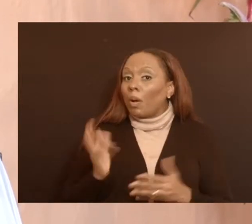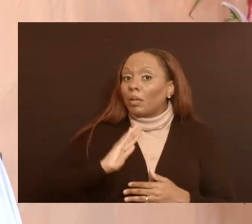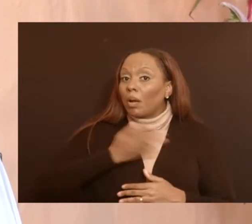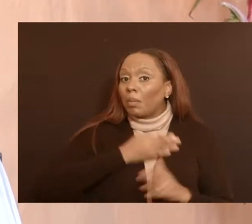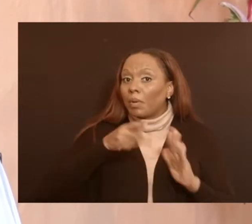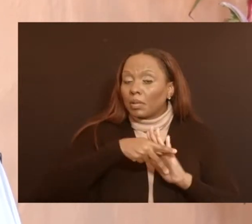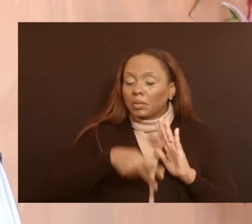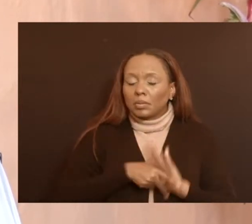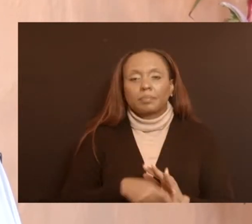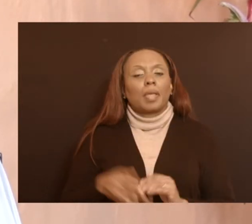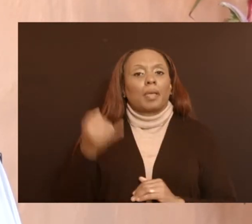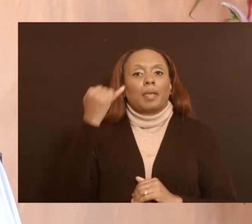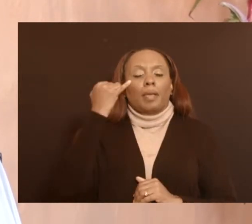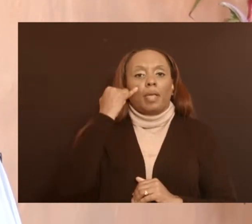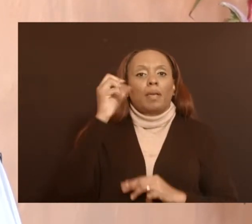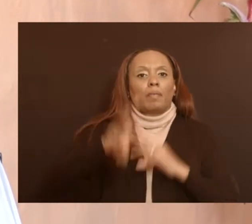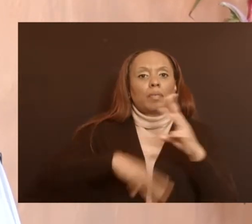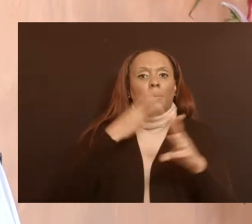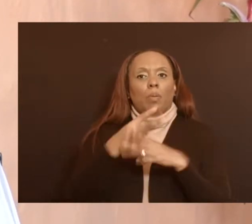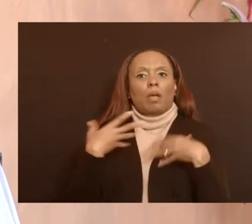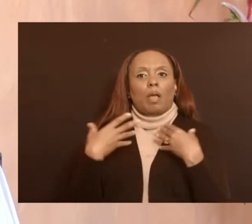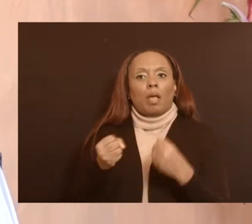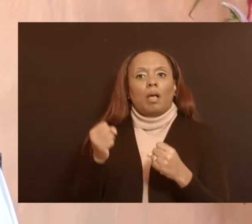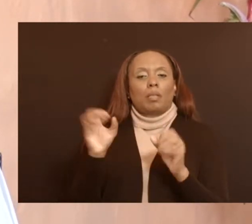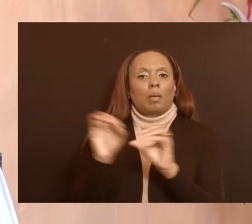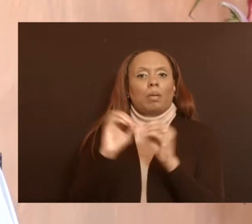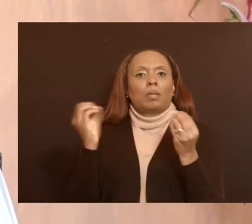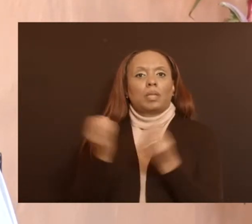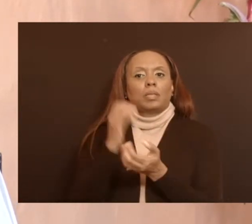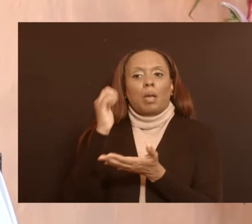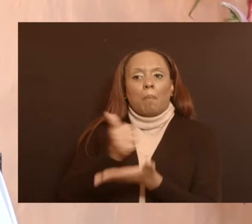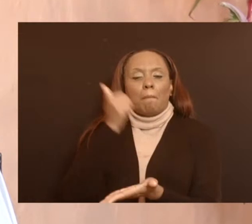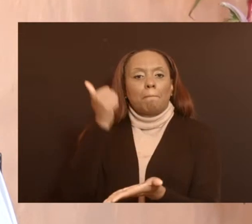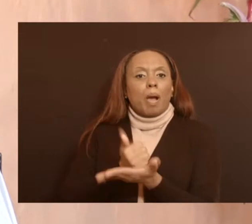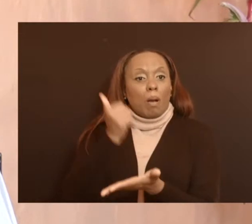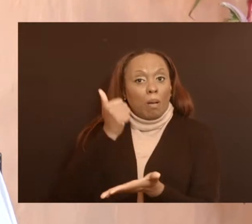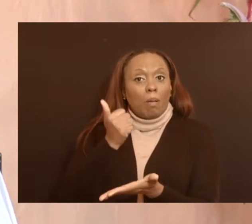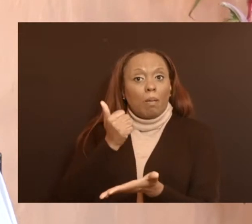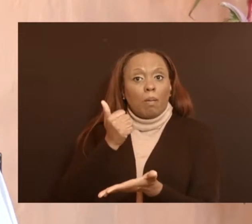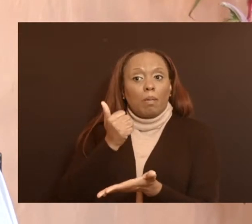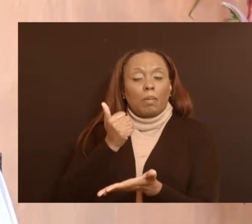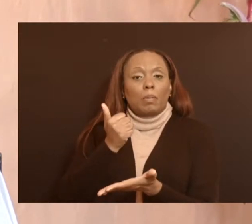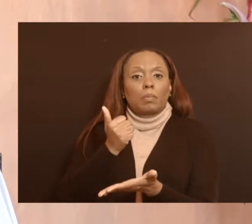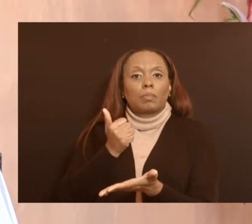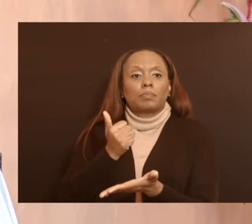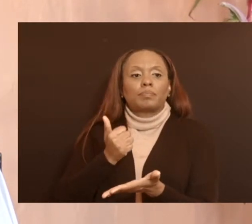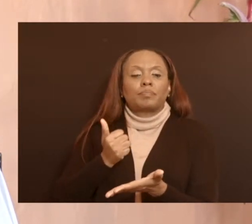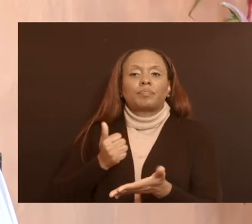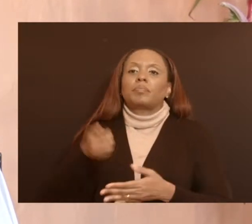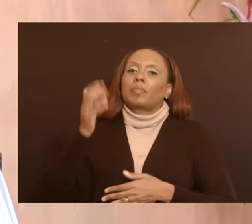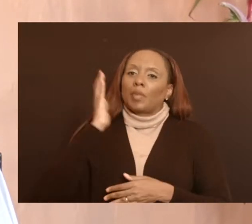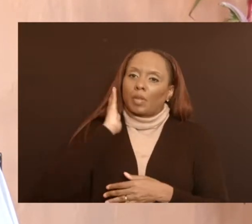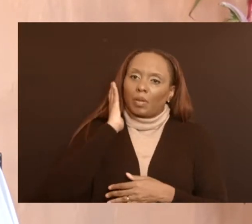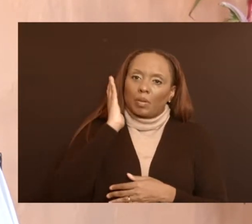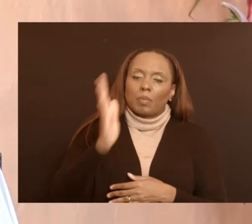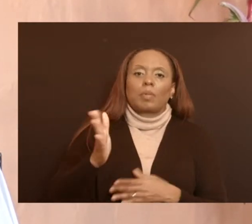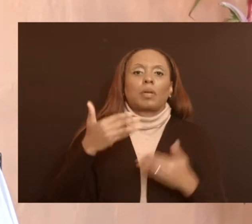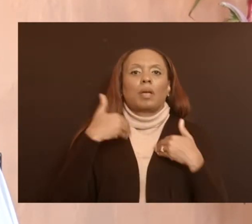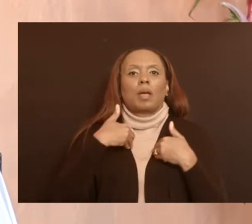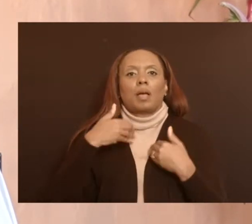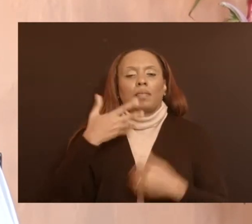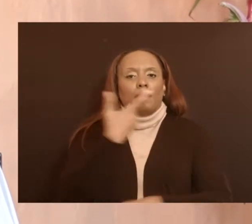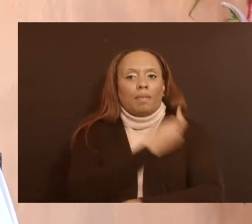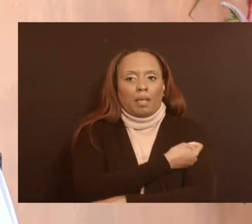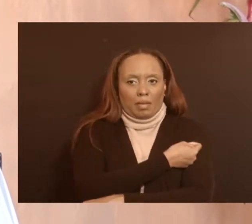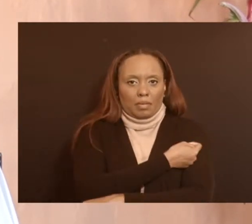given approval by the World Health Organization, that we would have that vaccine